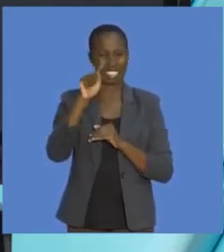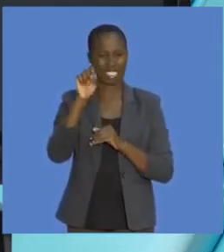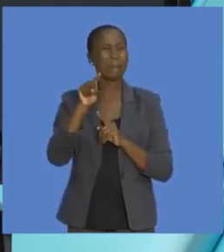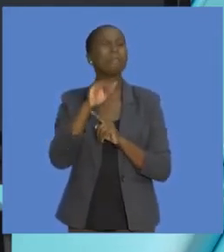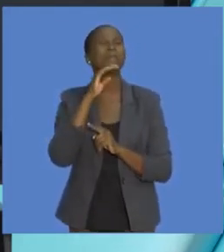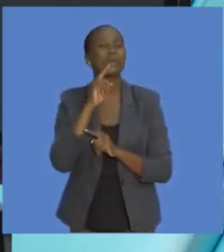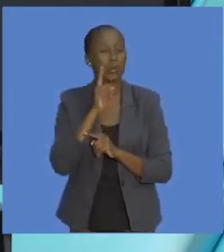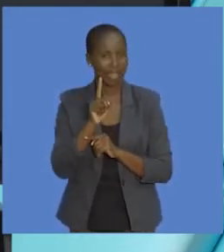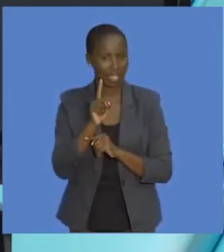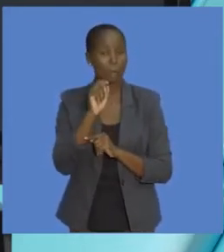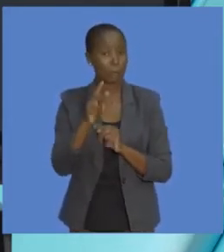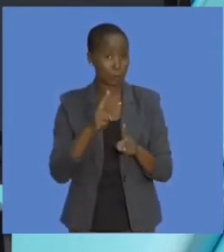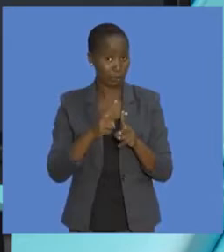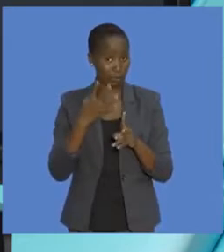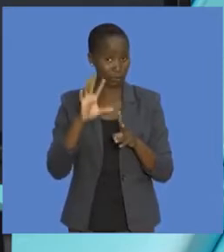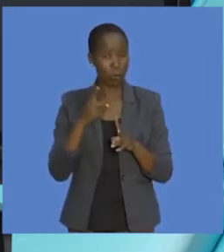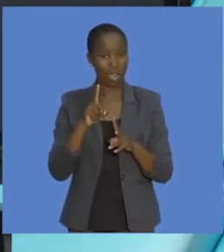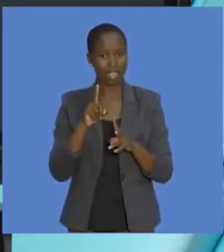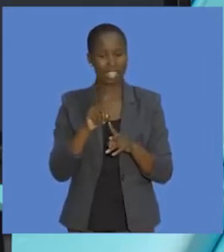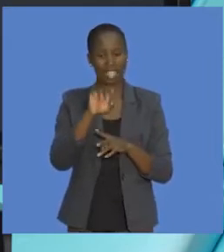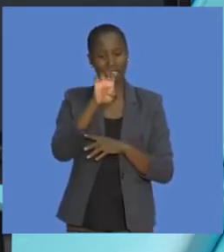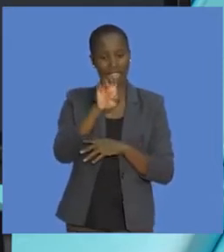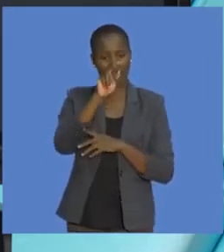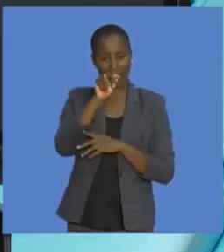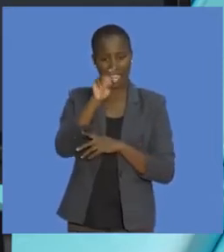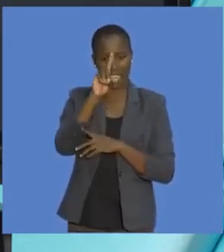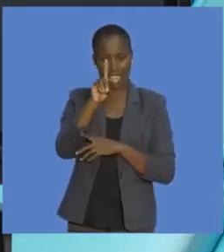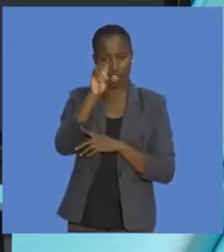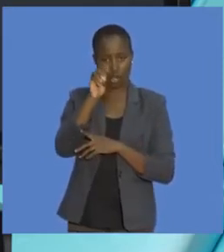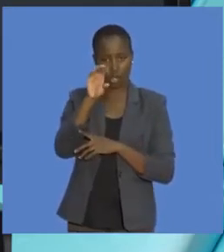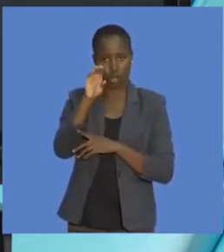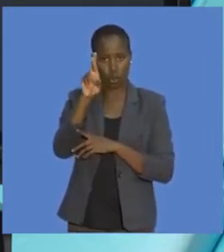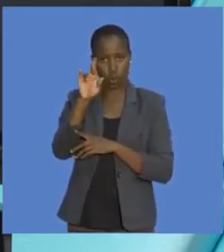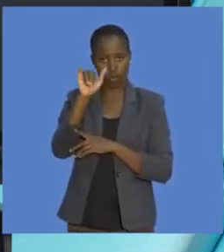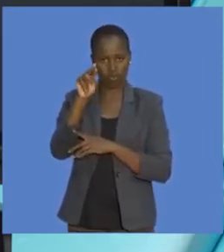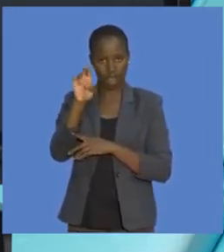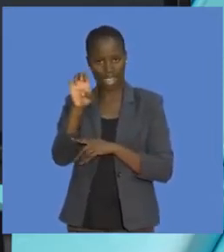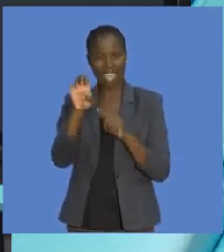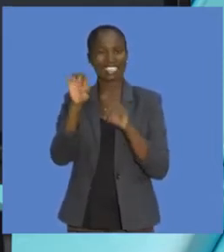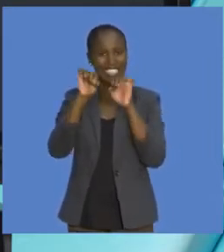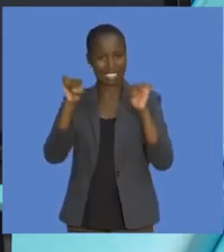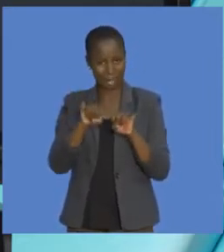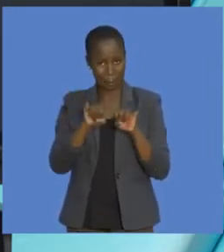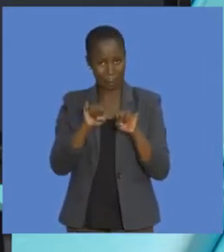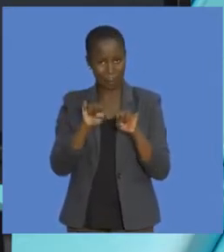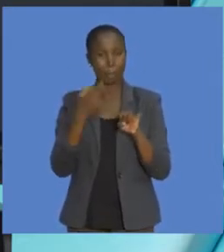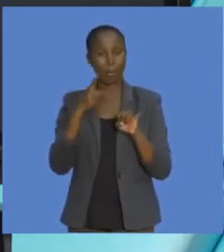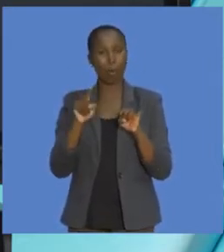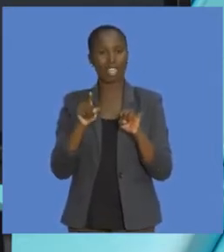recognize that the endocrine system is what maintains homeostasis using hormones. Now, what are